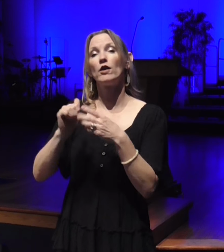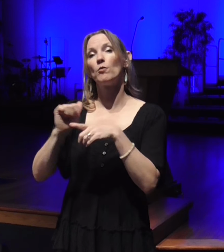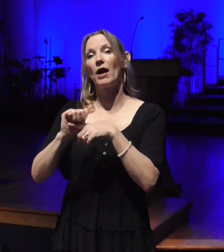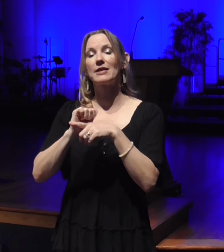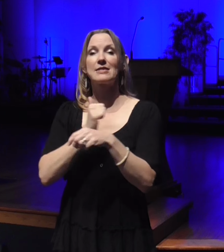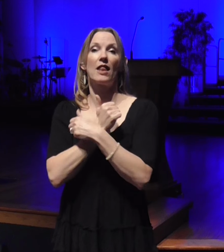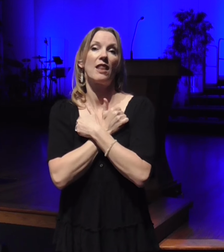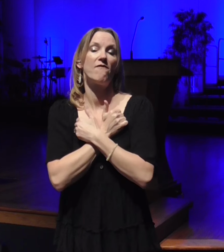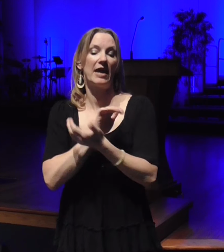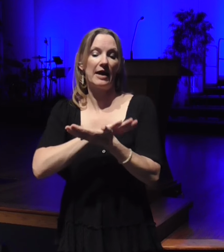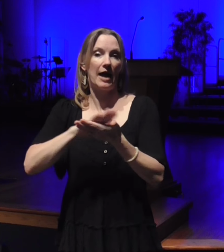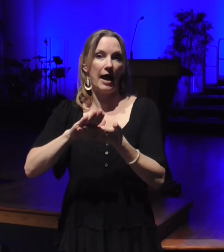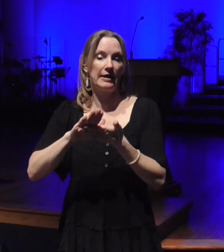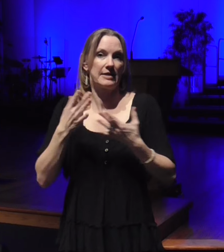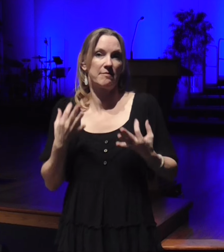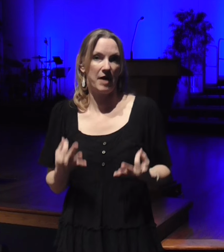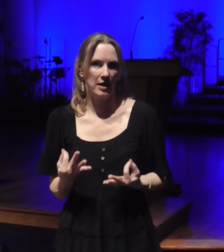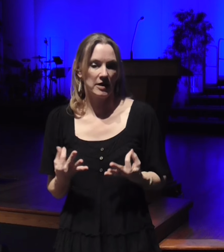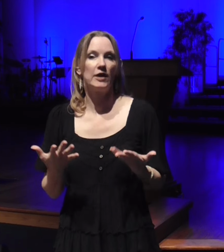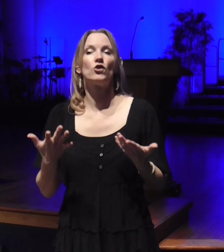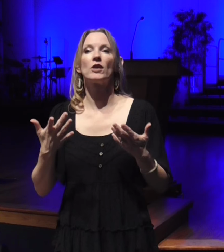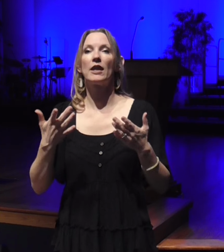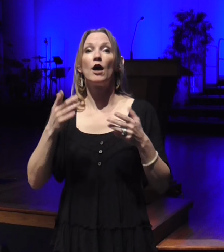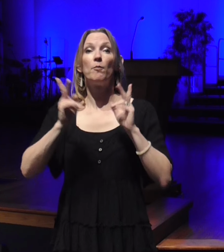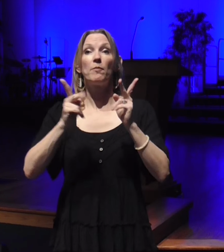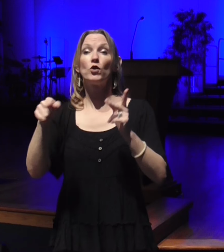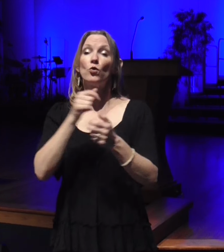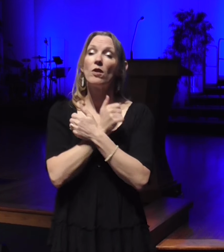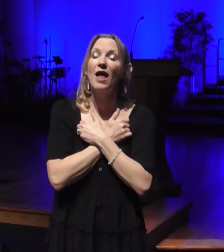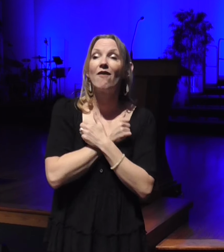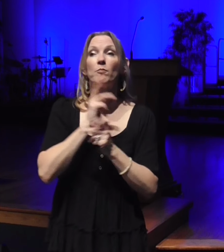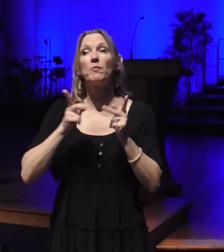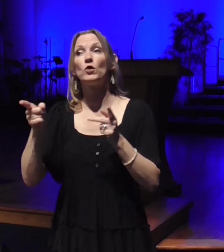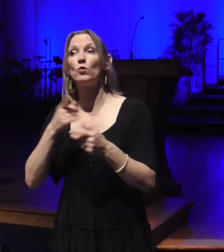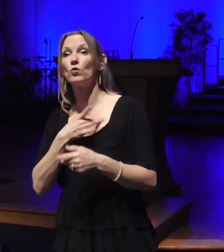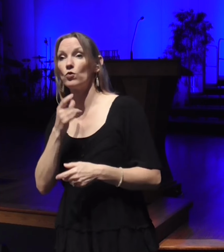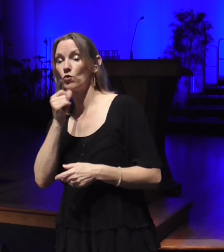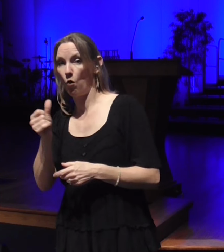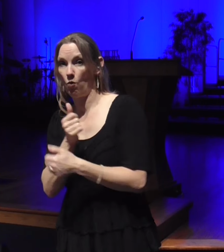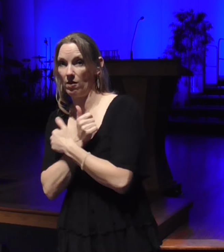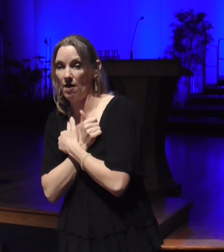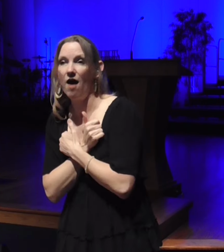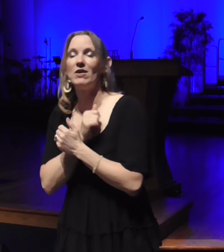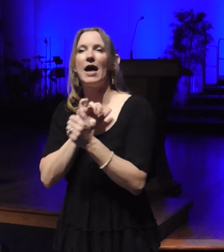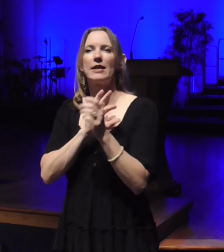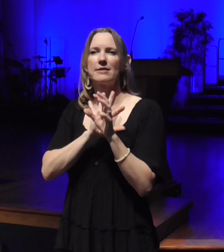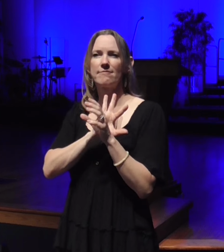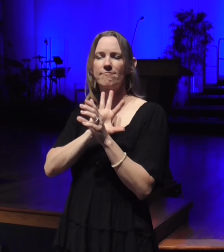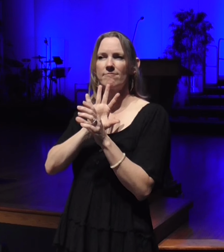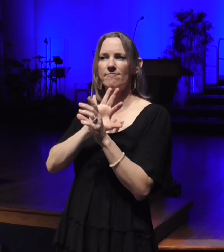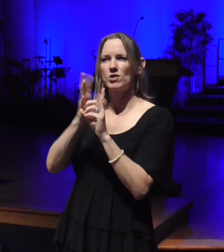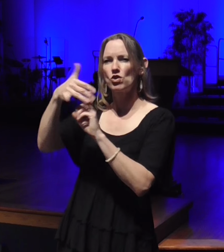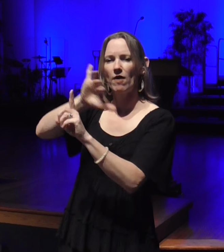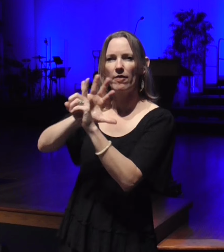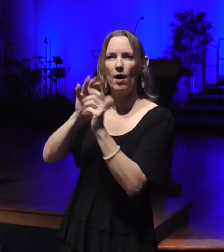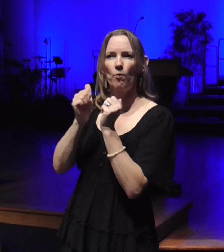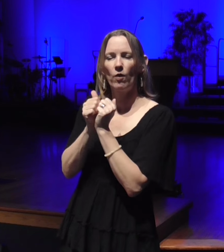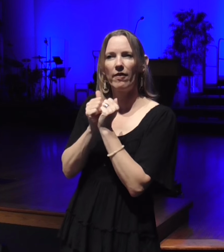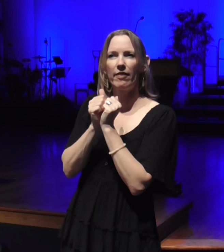loving kindness meditation, where you take people you love and even you don't, and you just surround them with incredible,